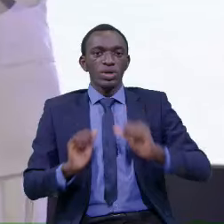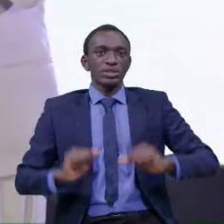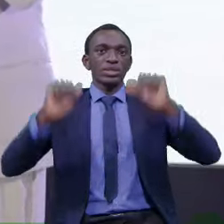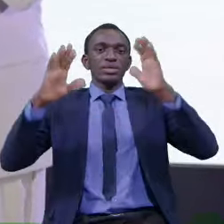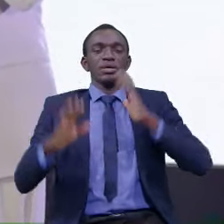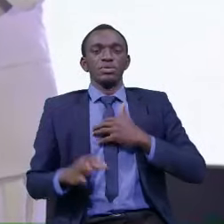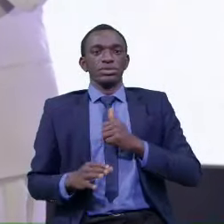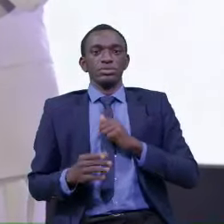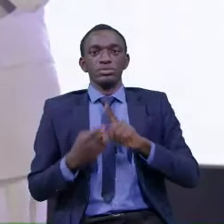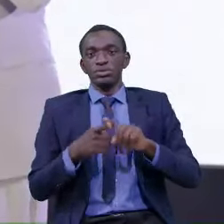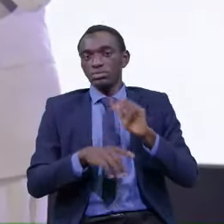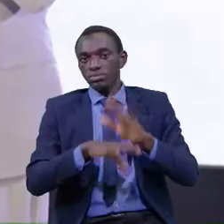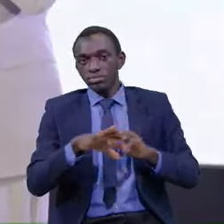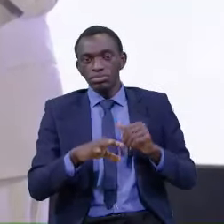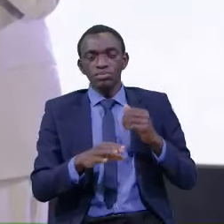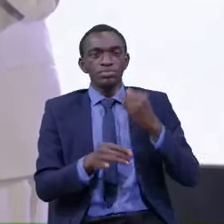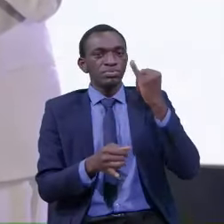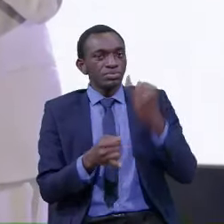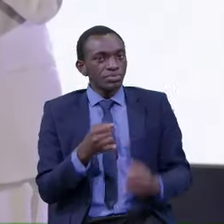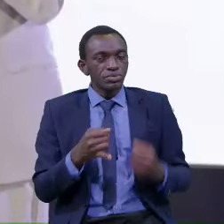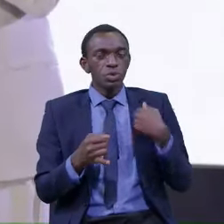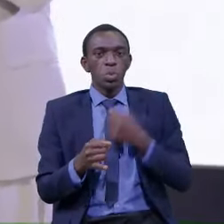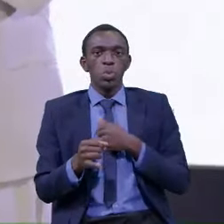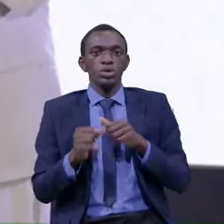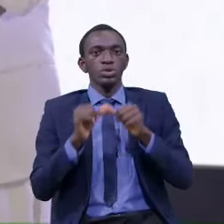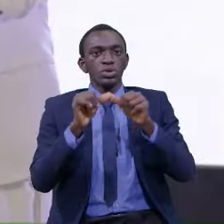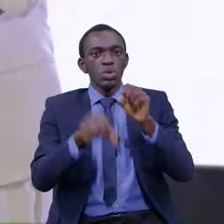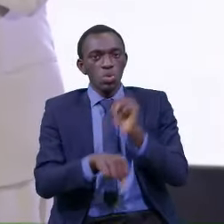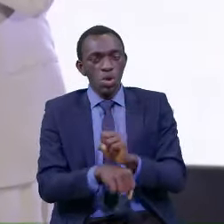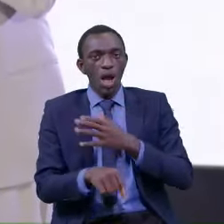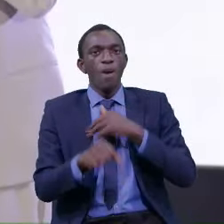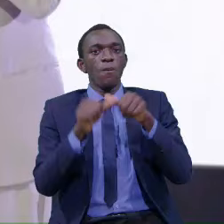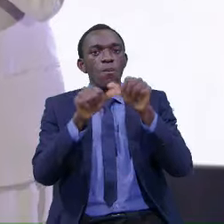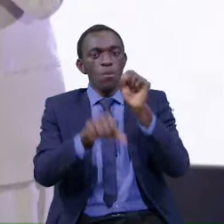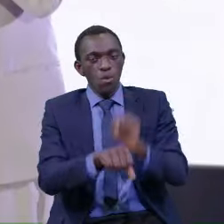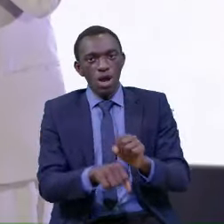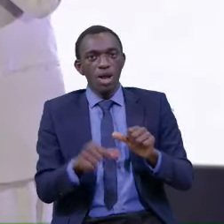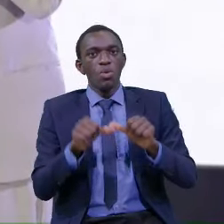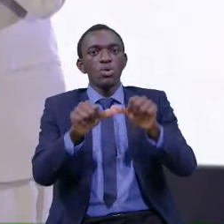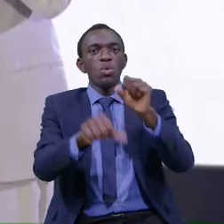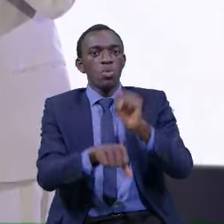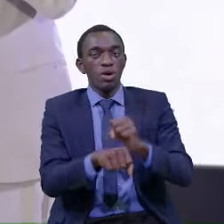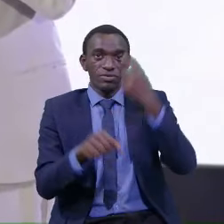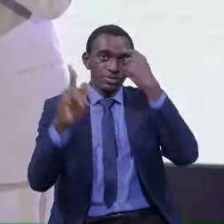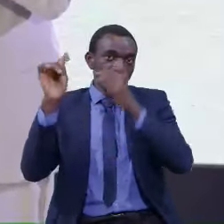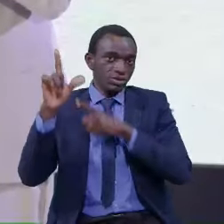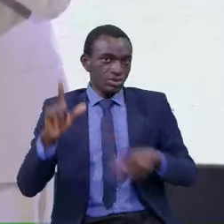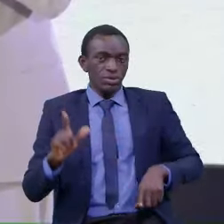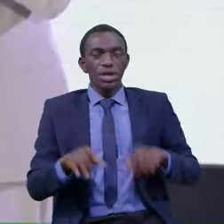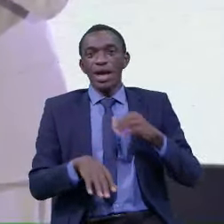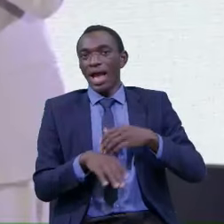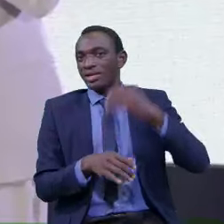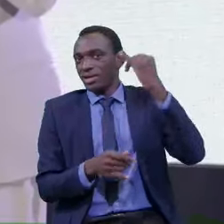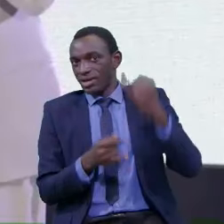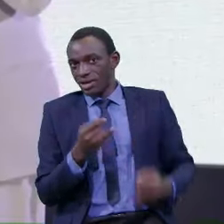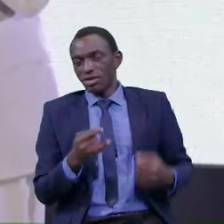on and work and work and work for the Lord. And at the end, you will say, I have finished